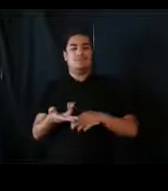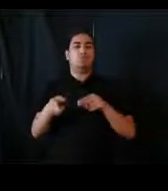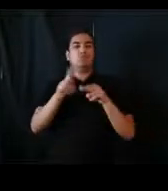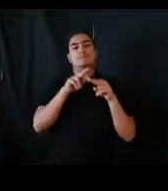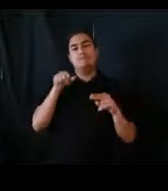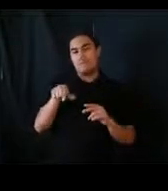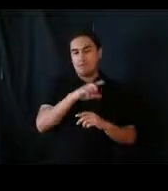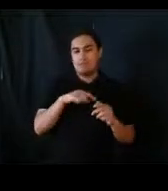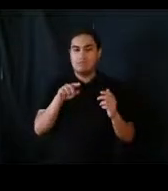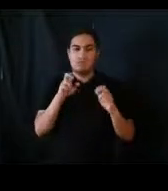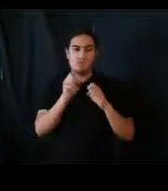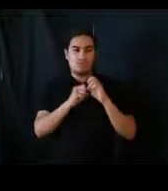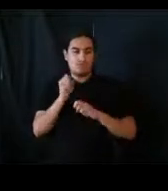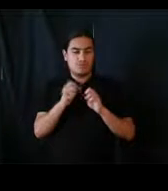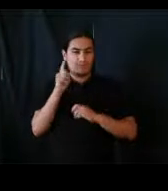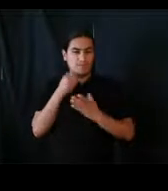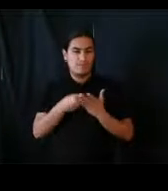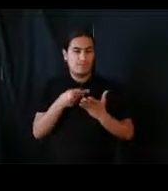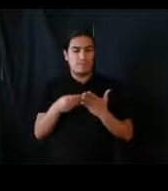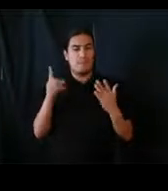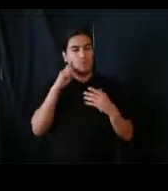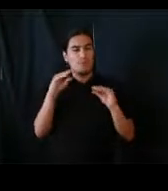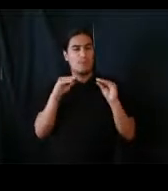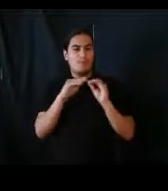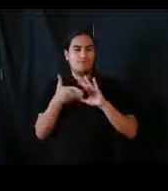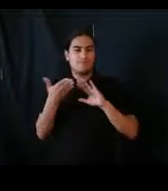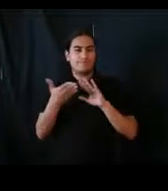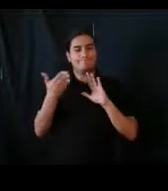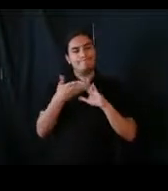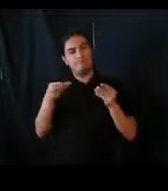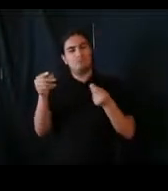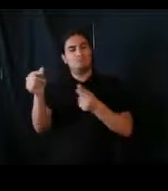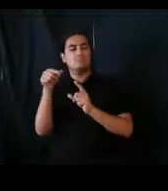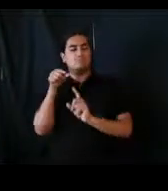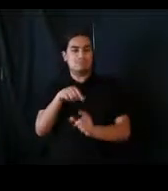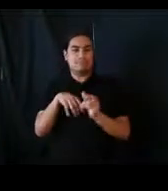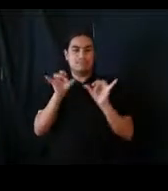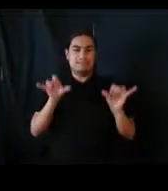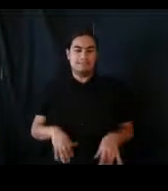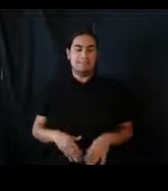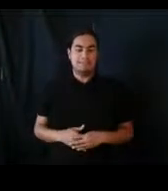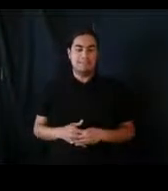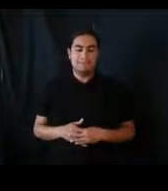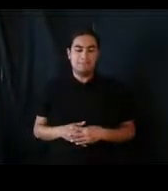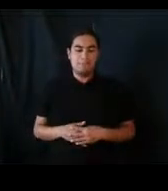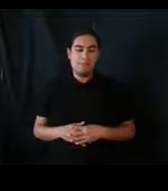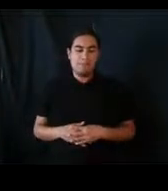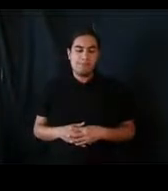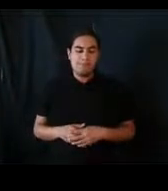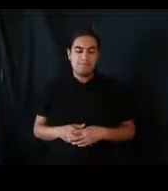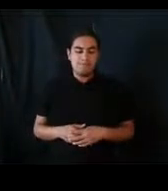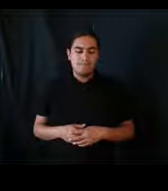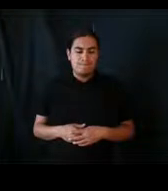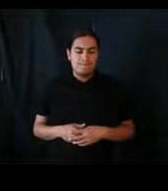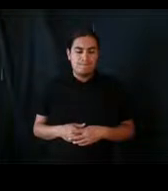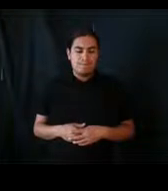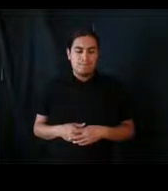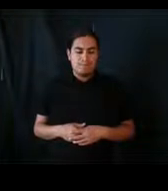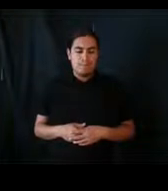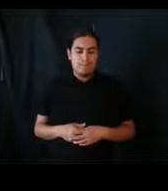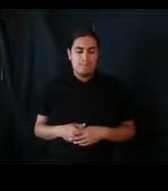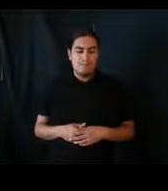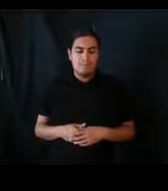infrastructure funding to build a more efficient sustainable and resilient goods movement system as part of the new port